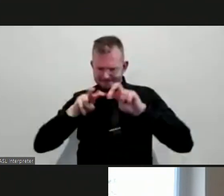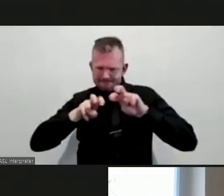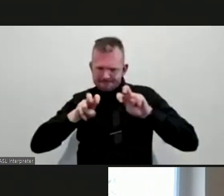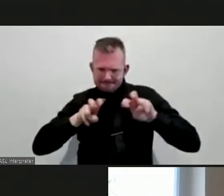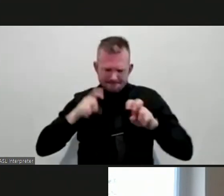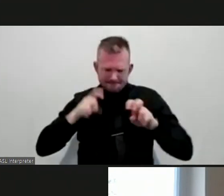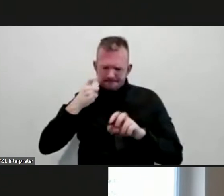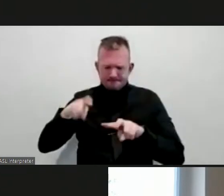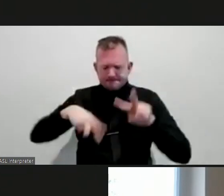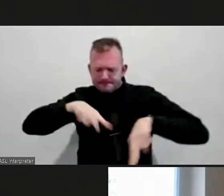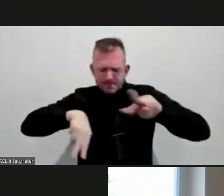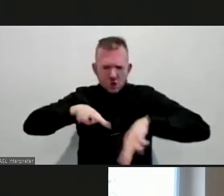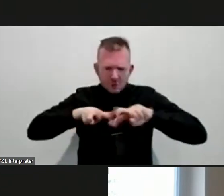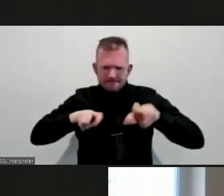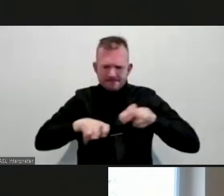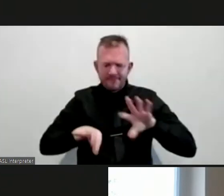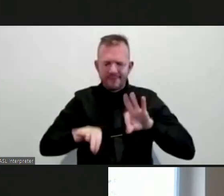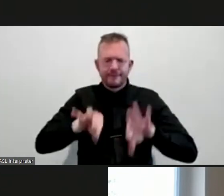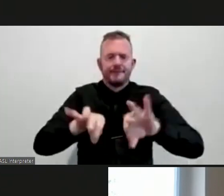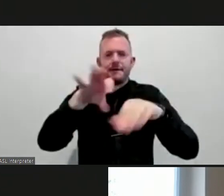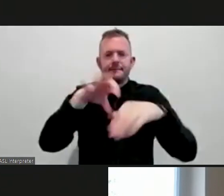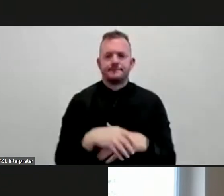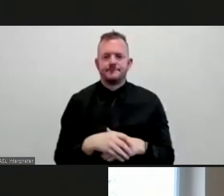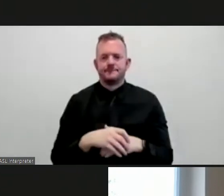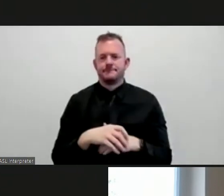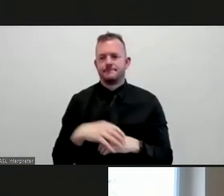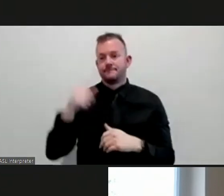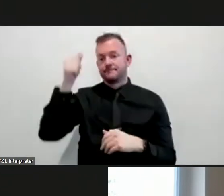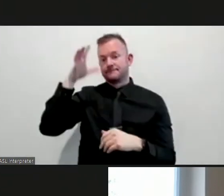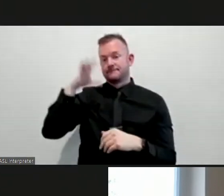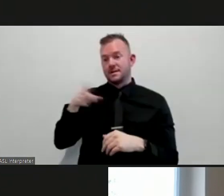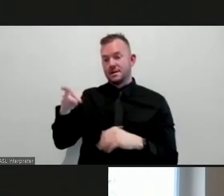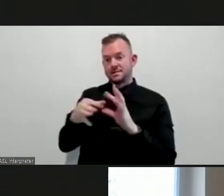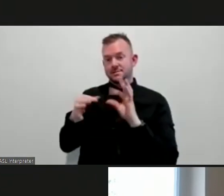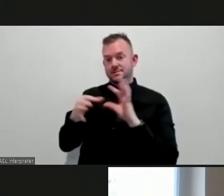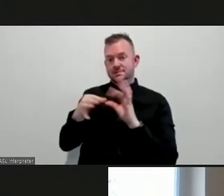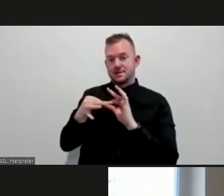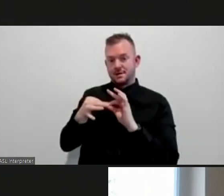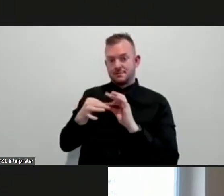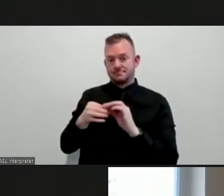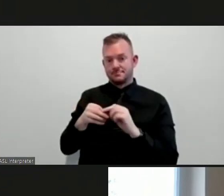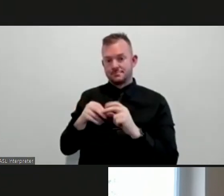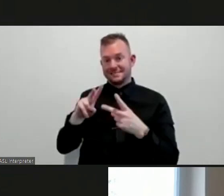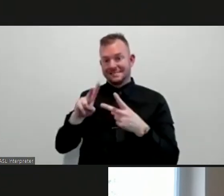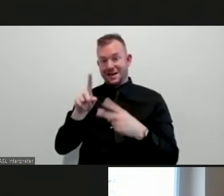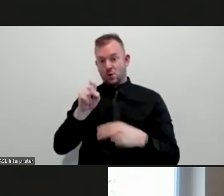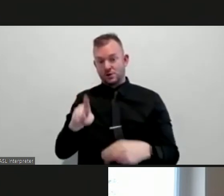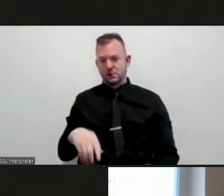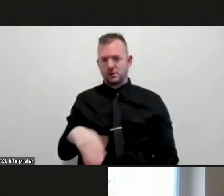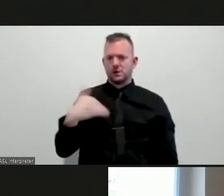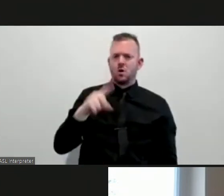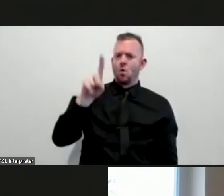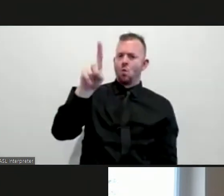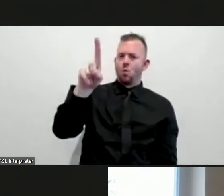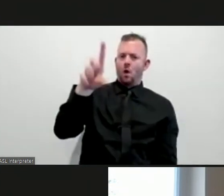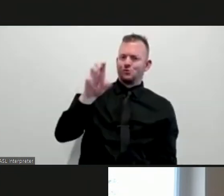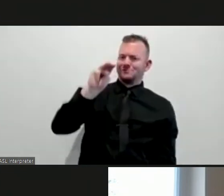On the FEMA question, hundreds of millions of dollars in FEMA support. And